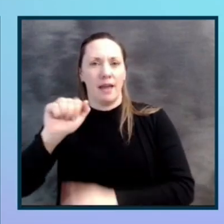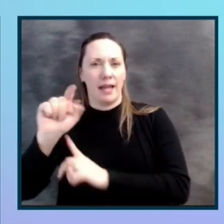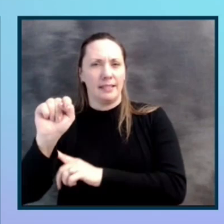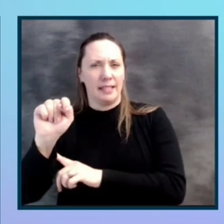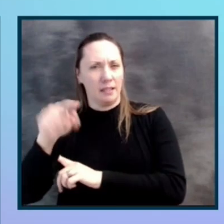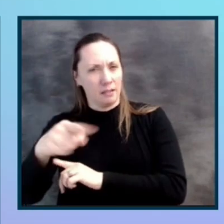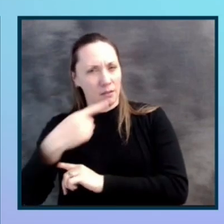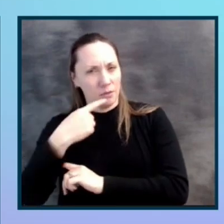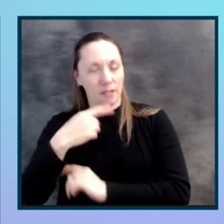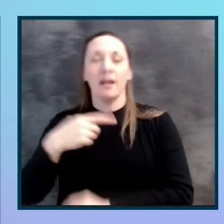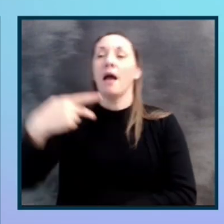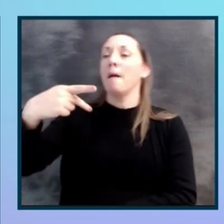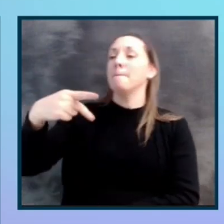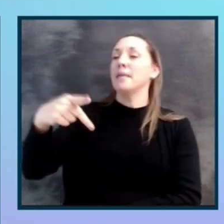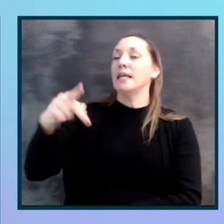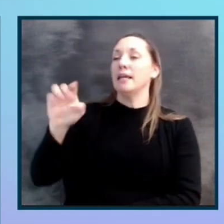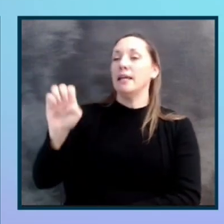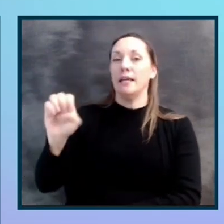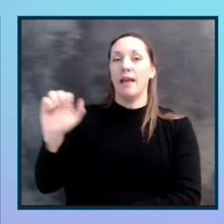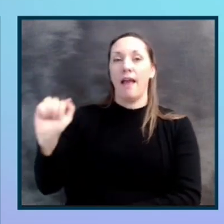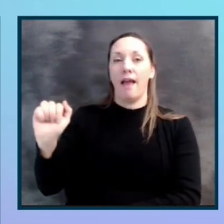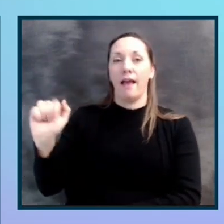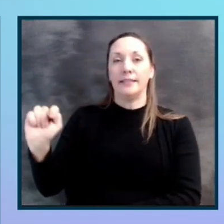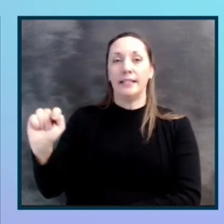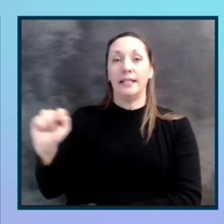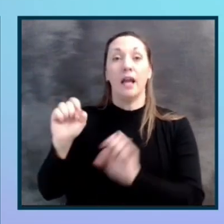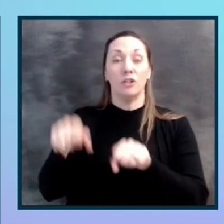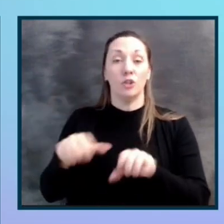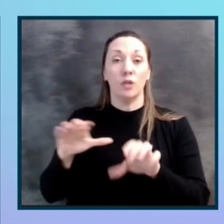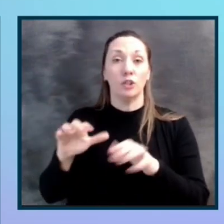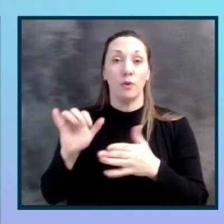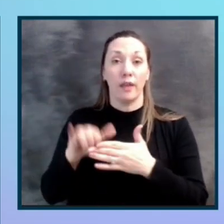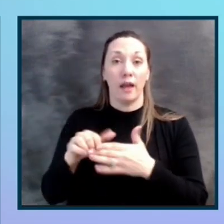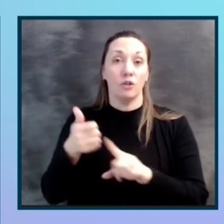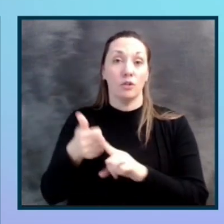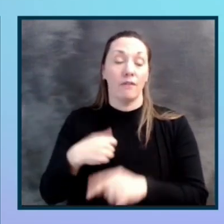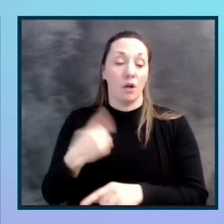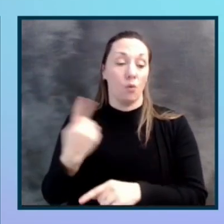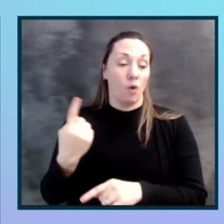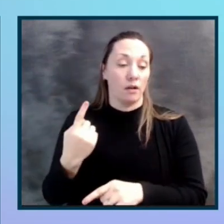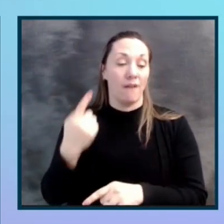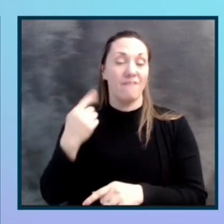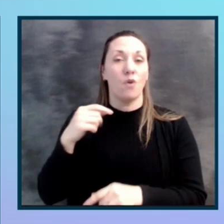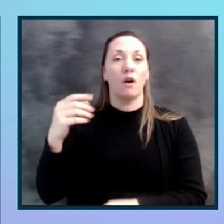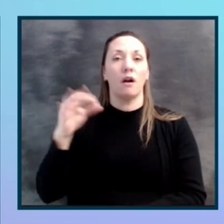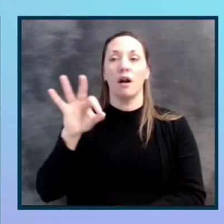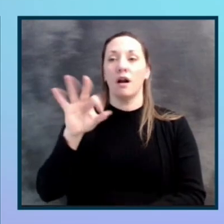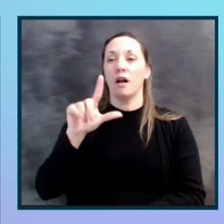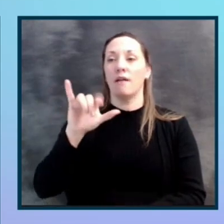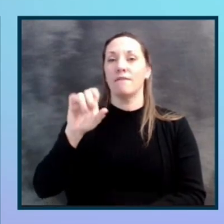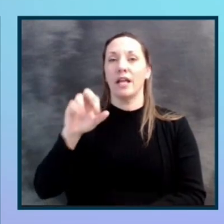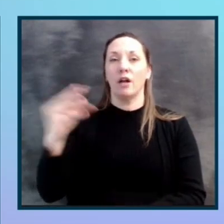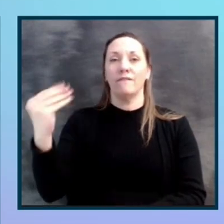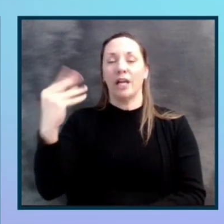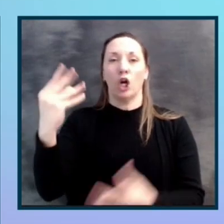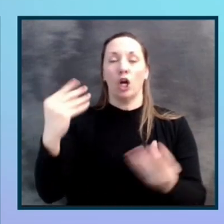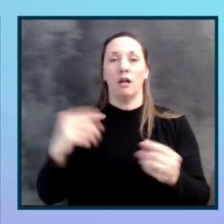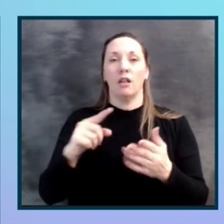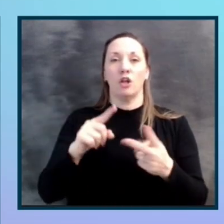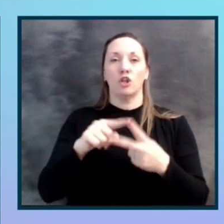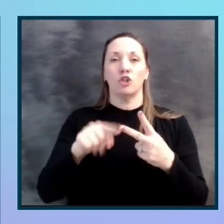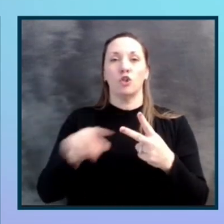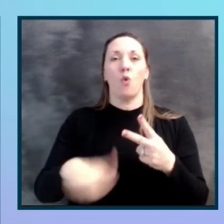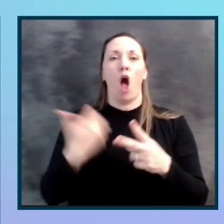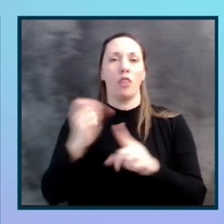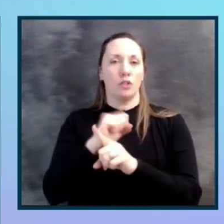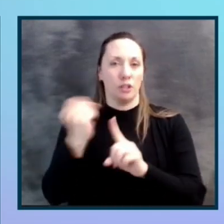said? Yep, PEAT. And like you can even do this thing. So like one for flickering, there's like 2 other scenarios